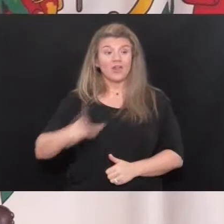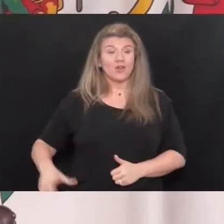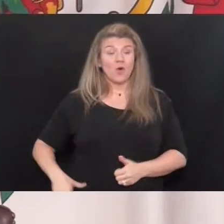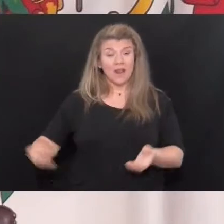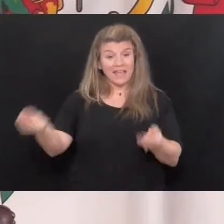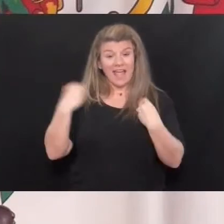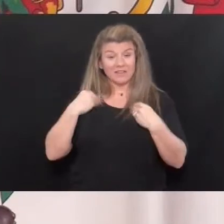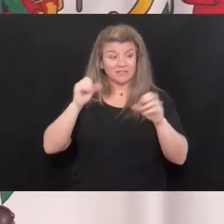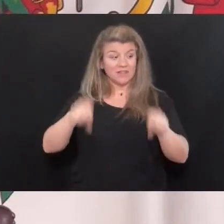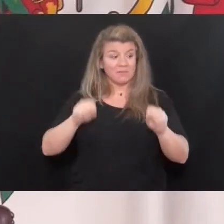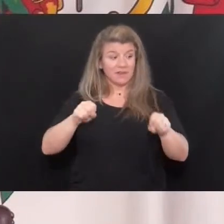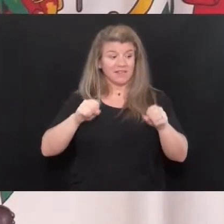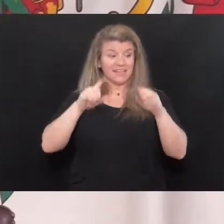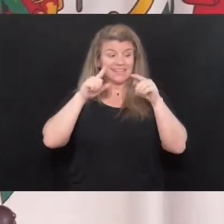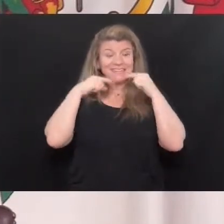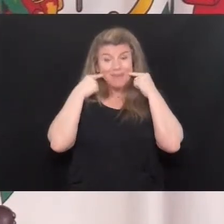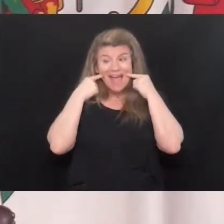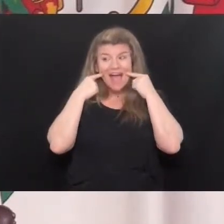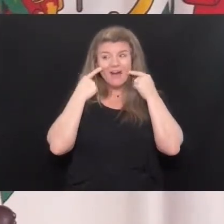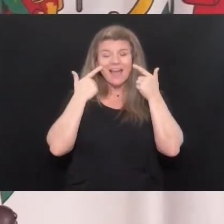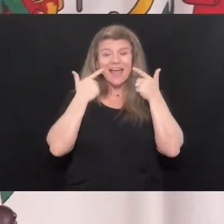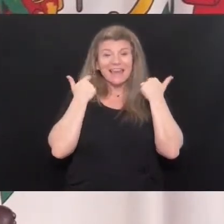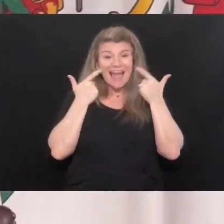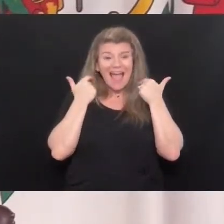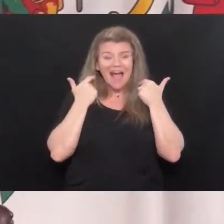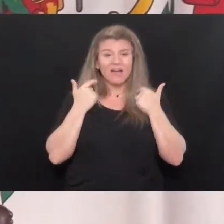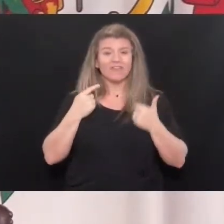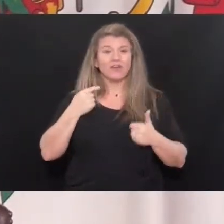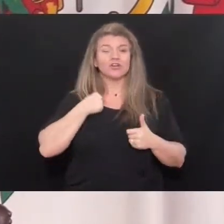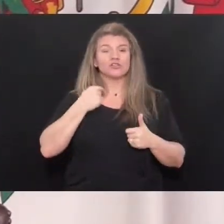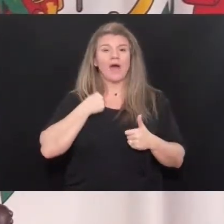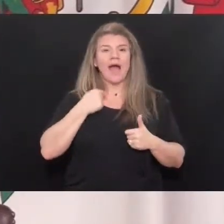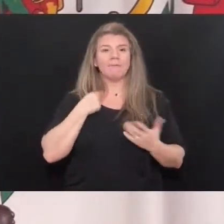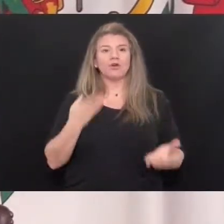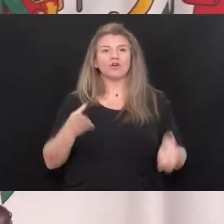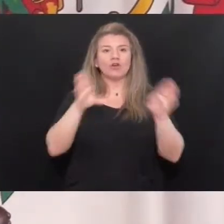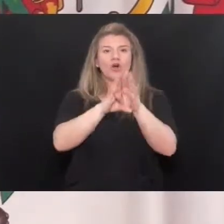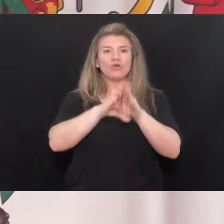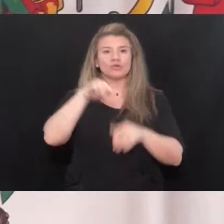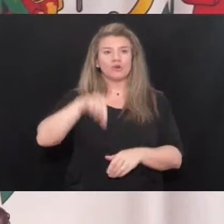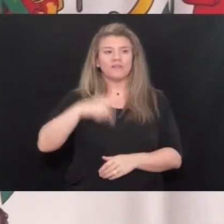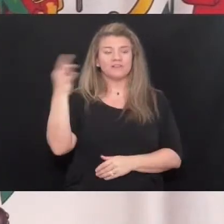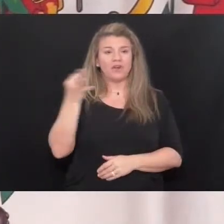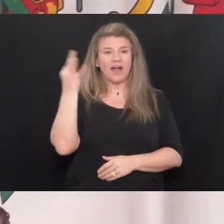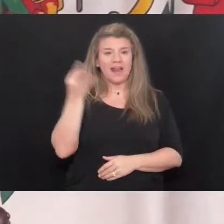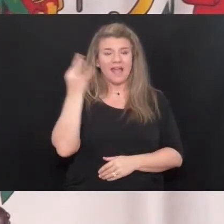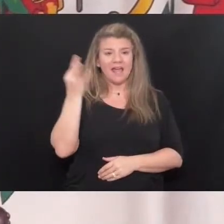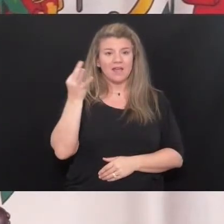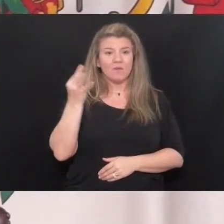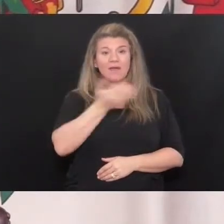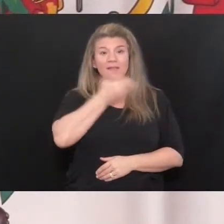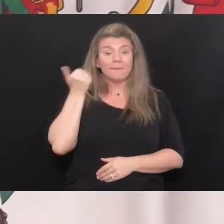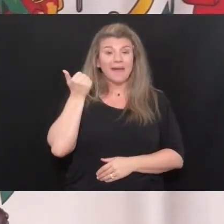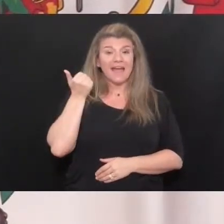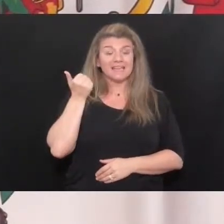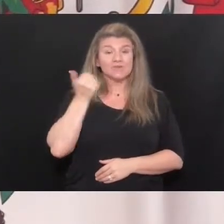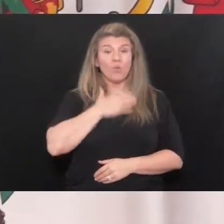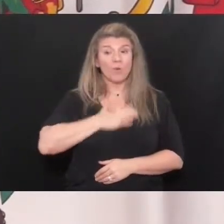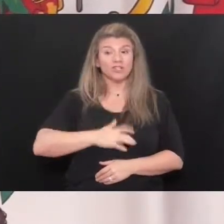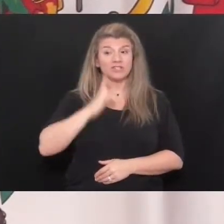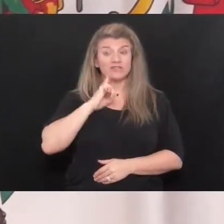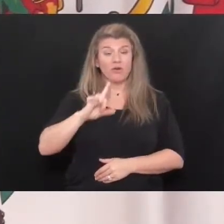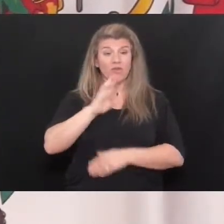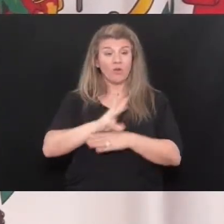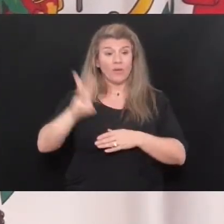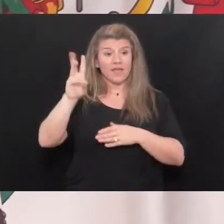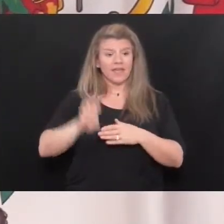to smile and to laugh. And so I'm going to leave you on this Friday with the best wishes for the weekend.